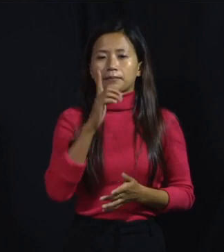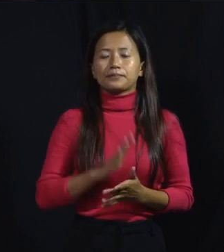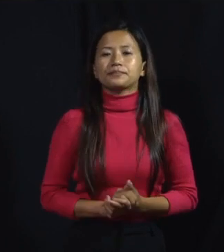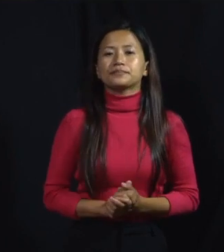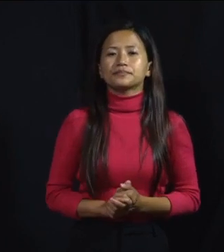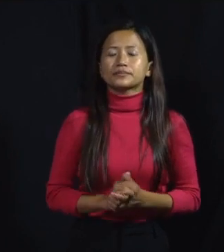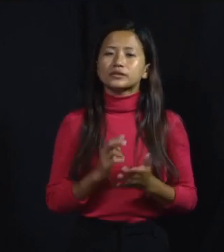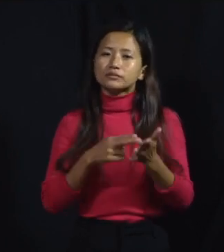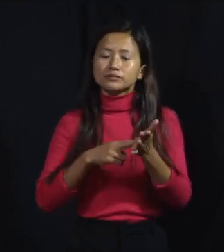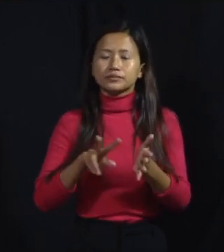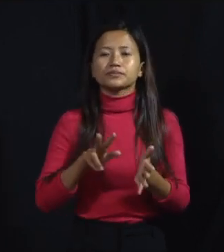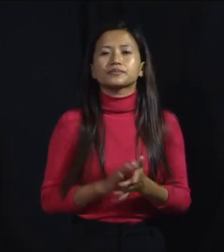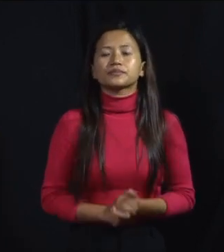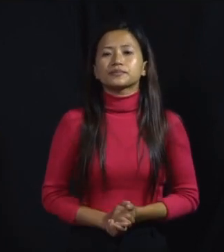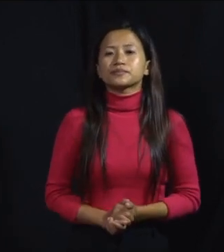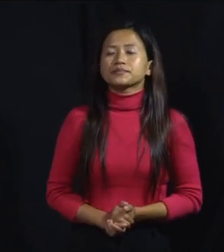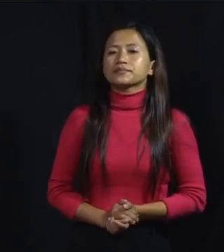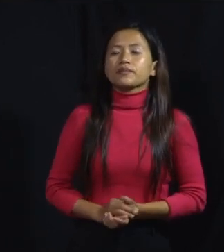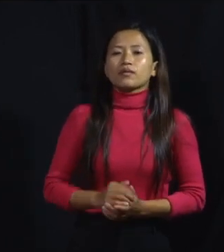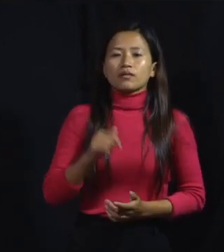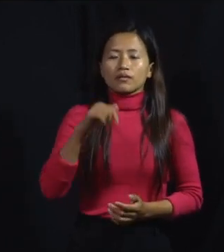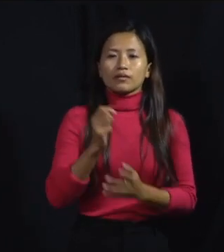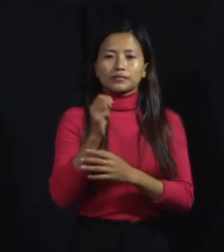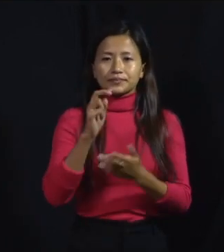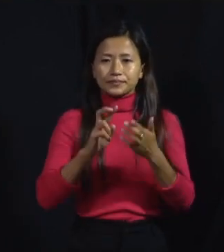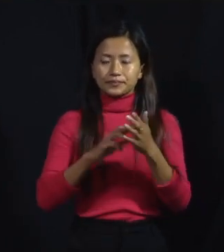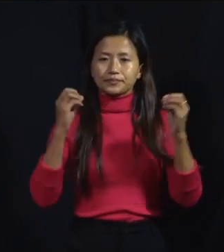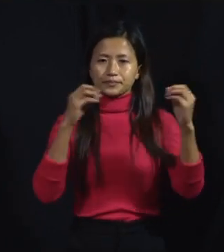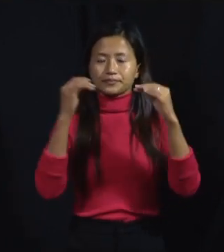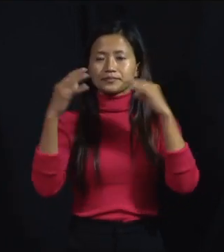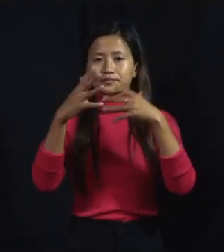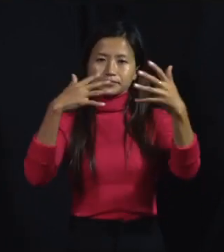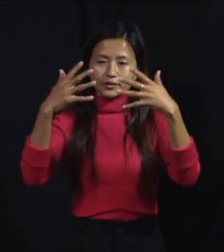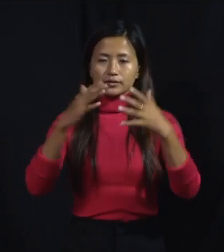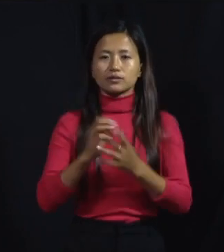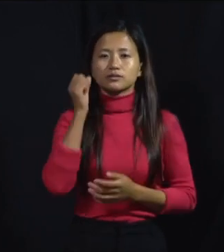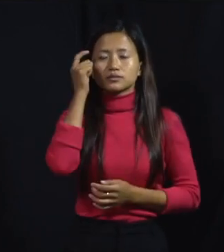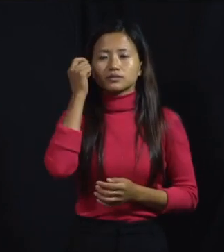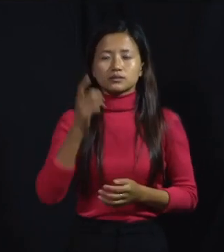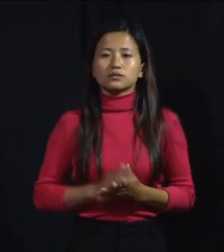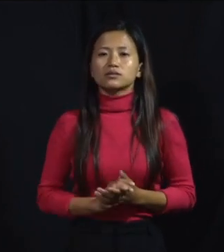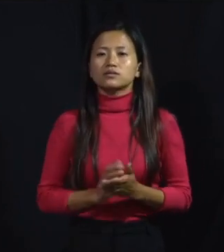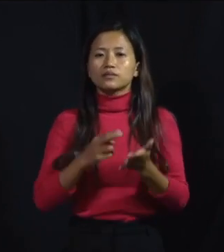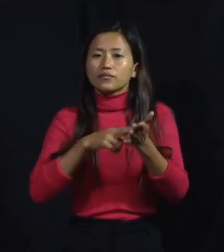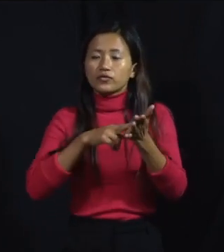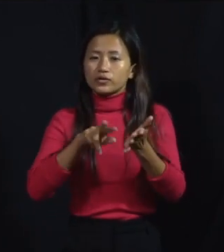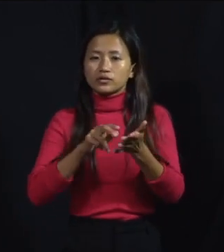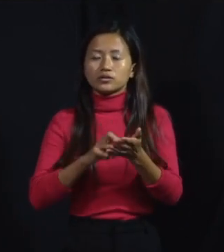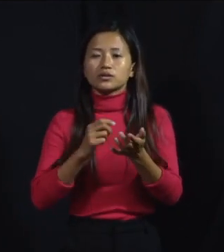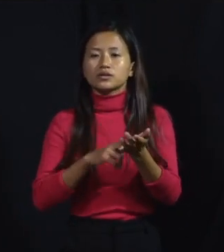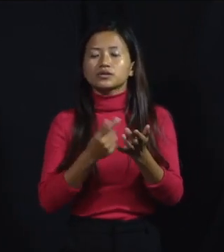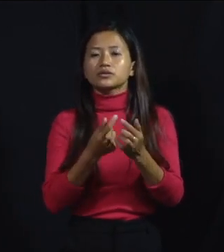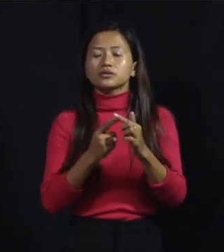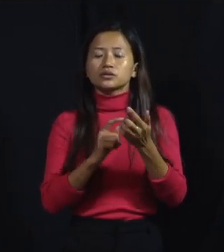quite natural. So this environment, today's portion, we can understand it as nurture. That